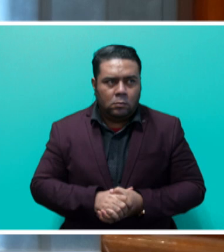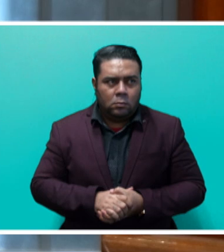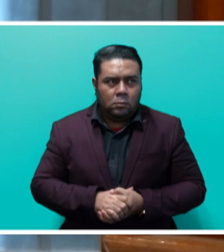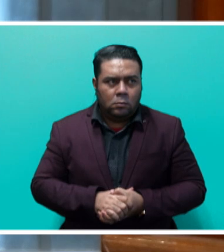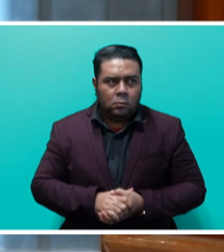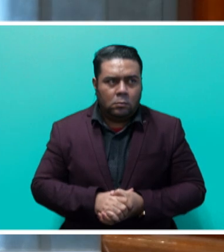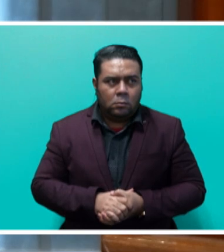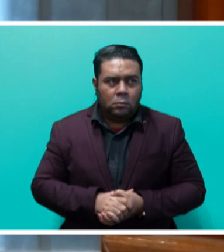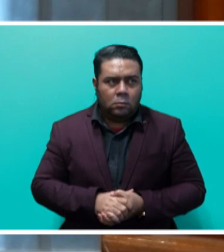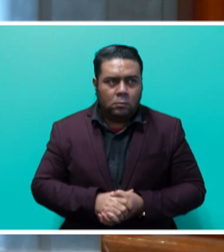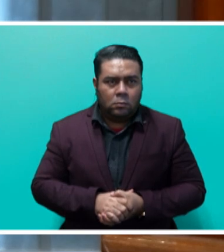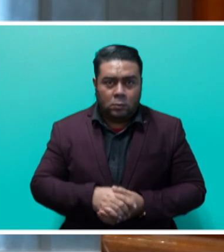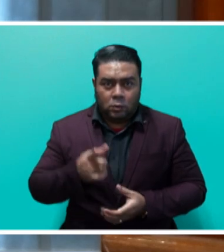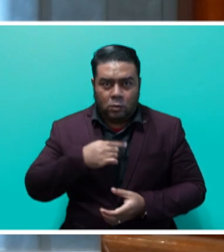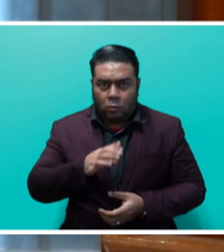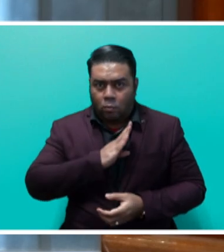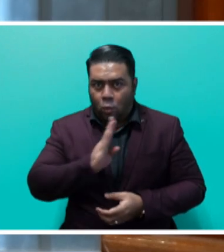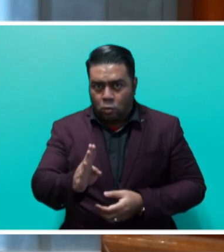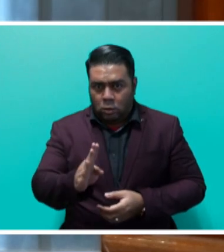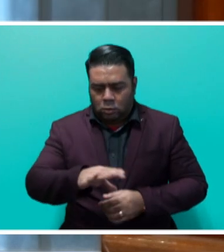was boldness.